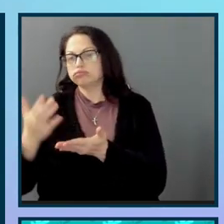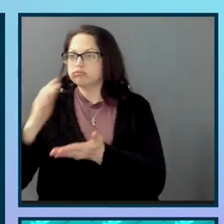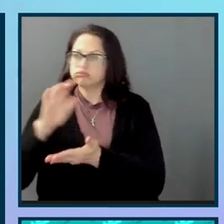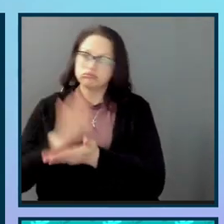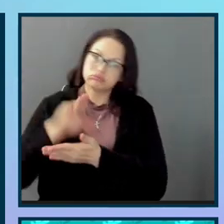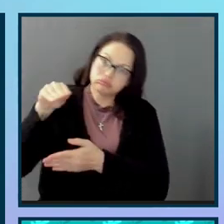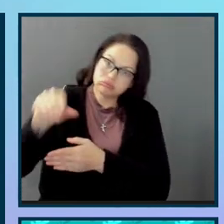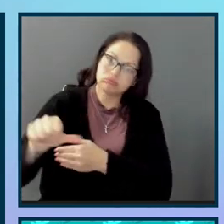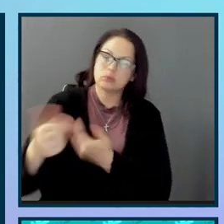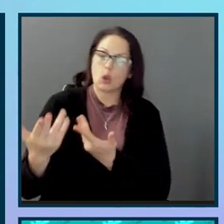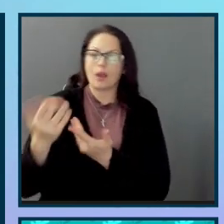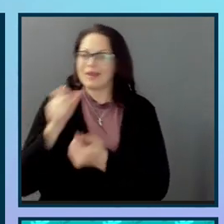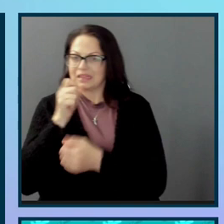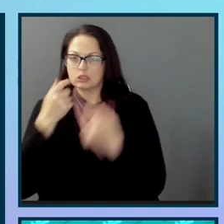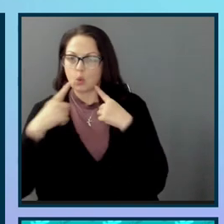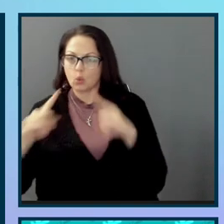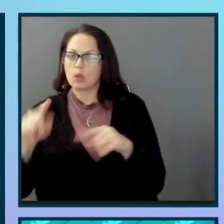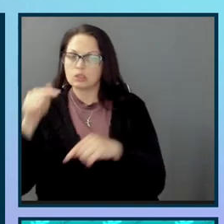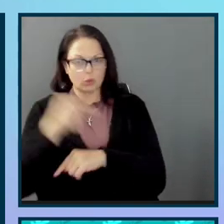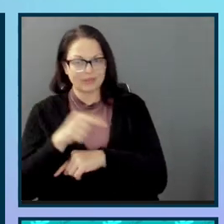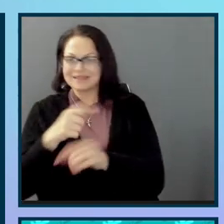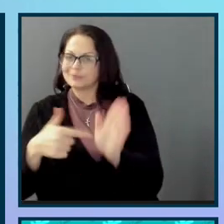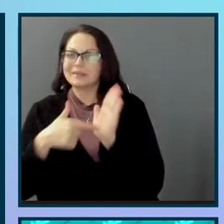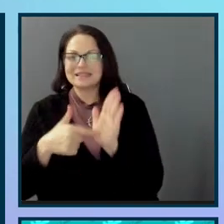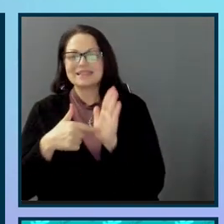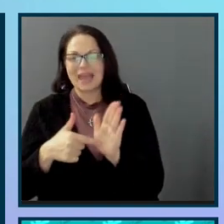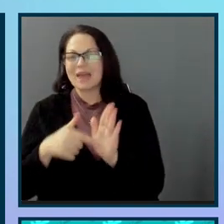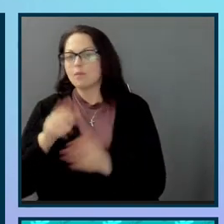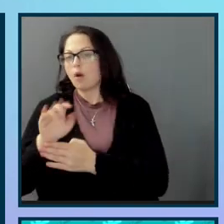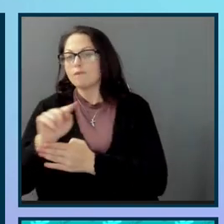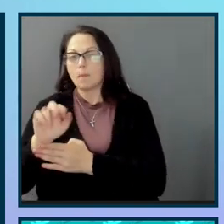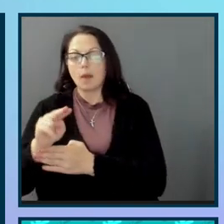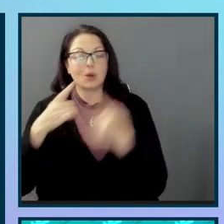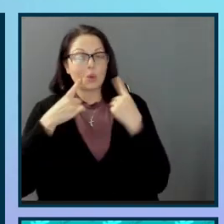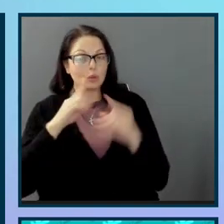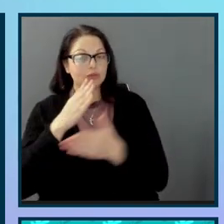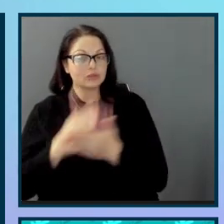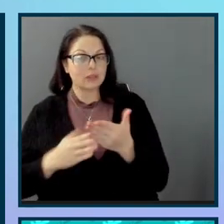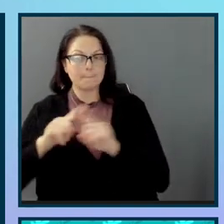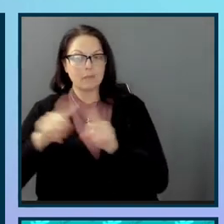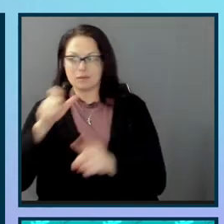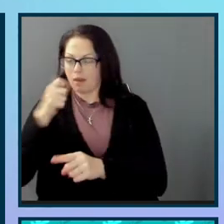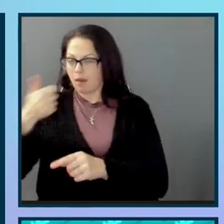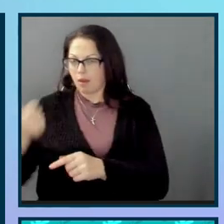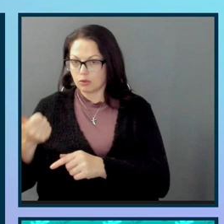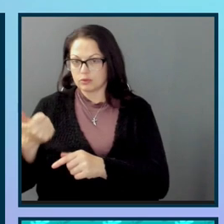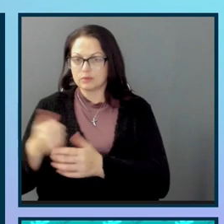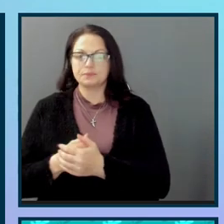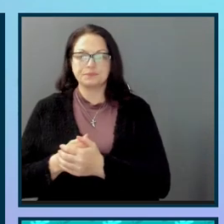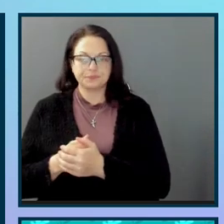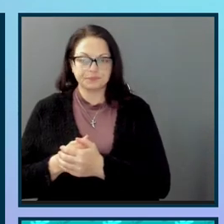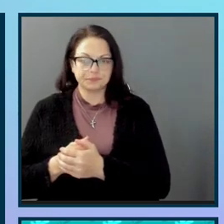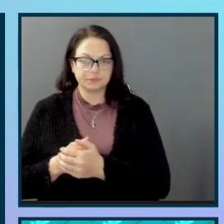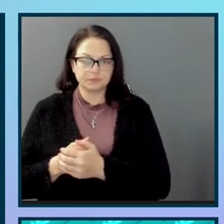users. And here we have an example for such a button. It works for some users, but not others. Money aside, Zoë and I work